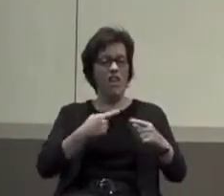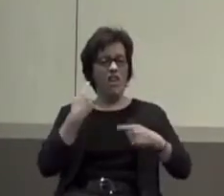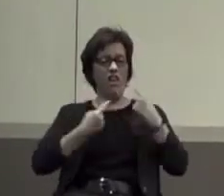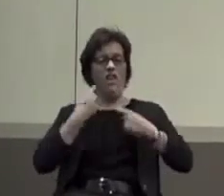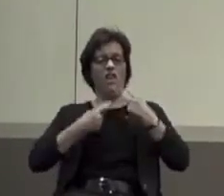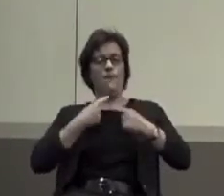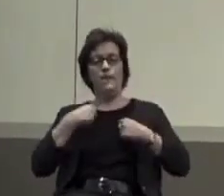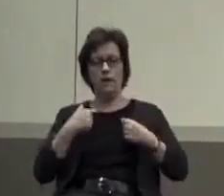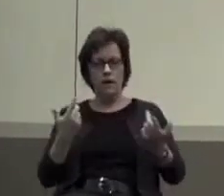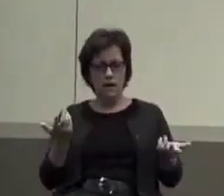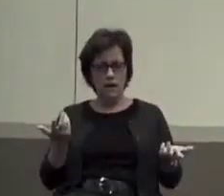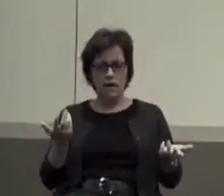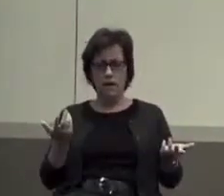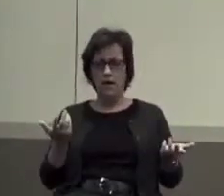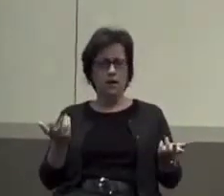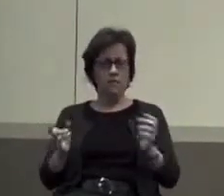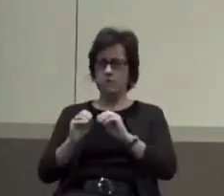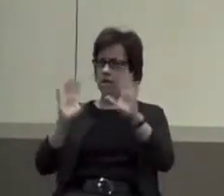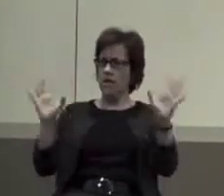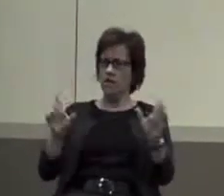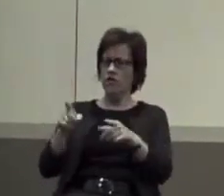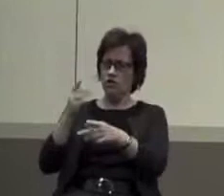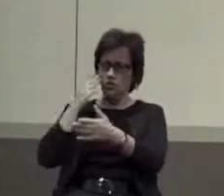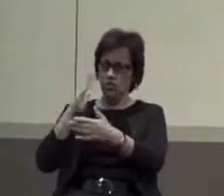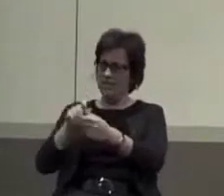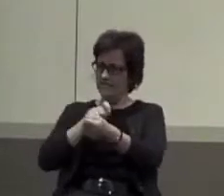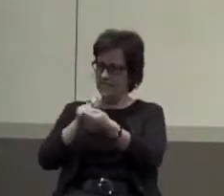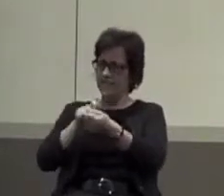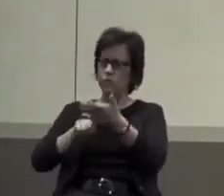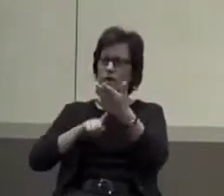knew exactly what the consequence was, and